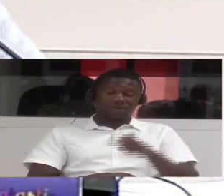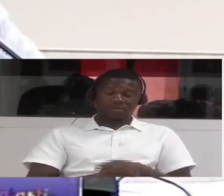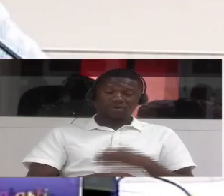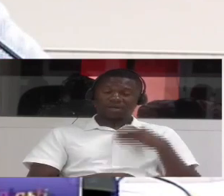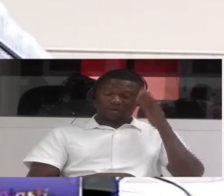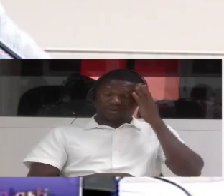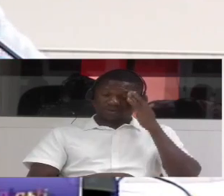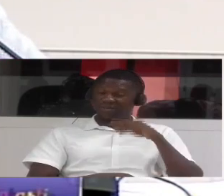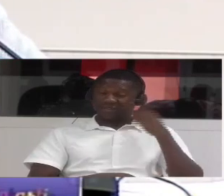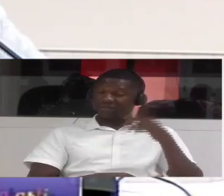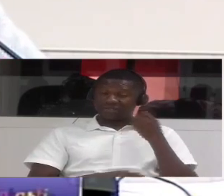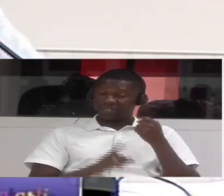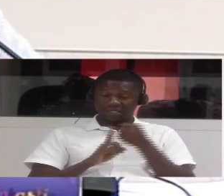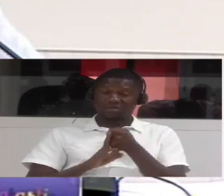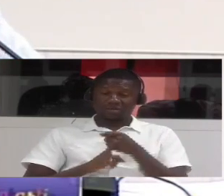terrible, very likely.